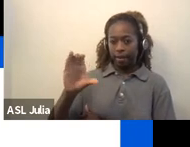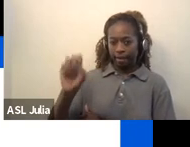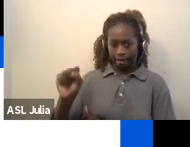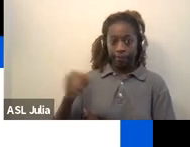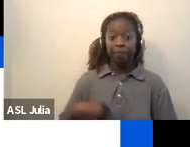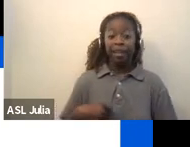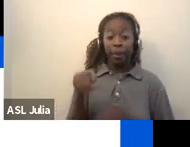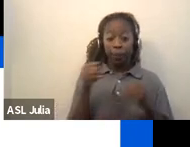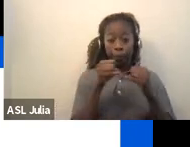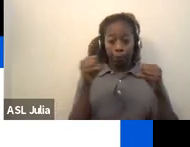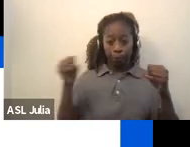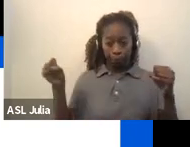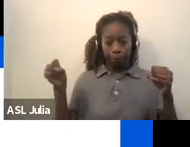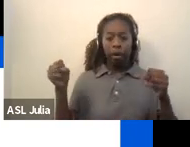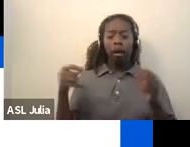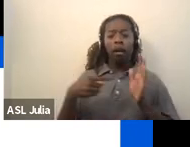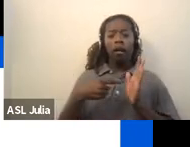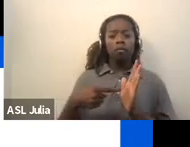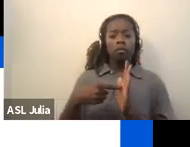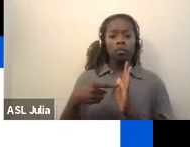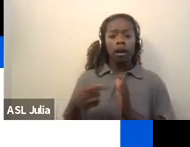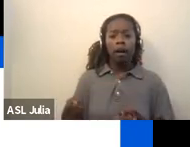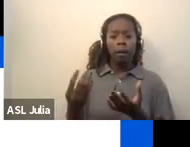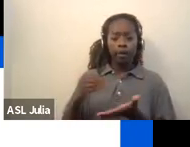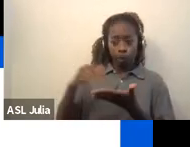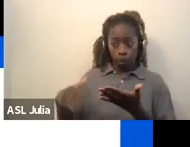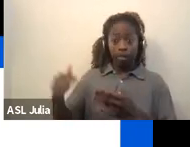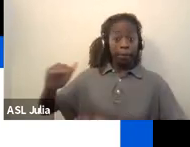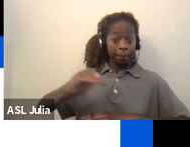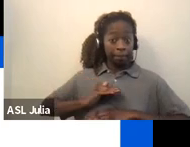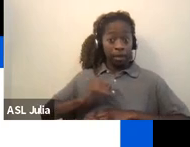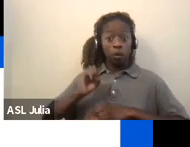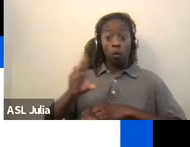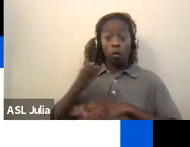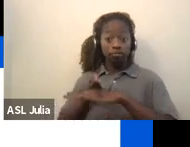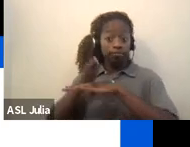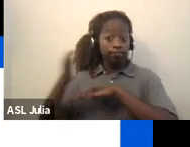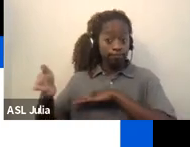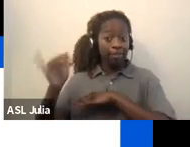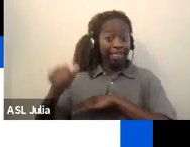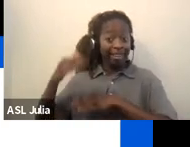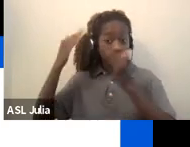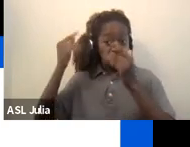the percentage of students meeting or exceeding expectations from 2019.